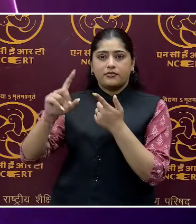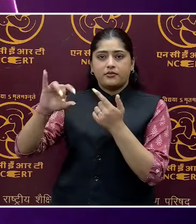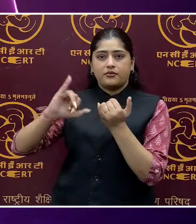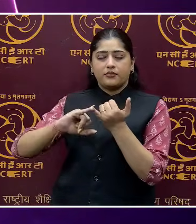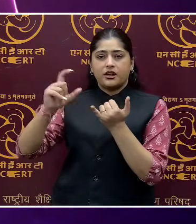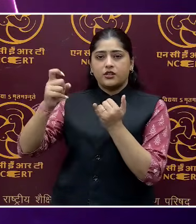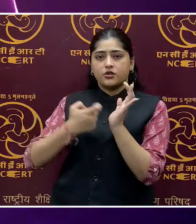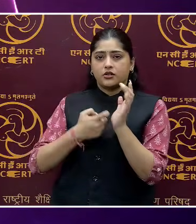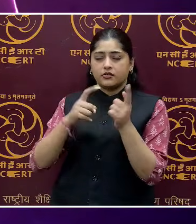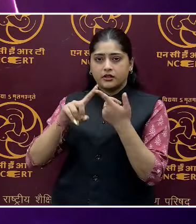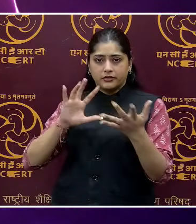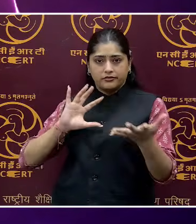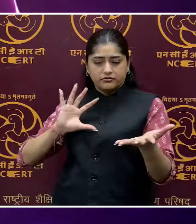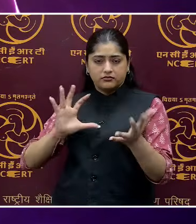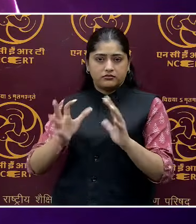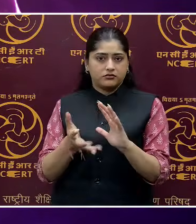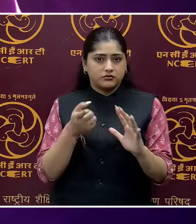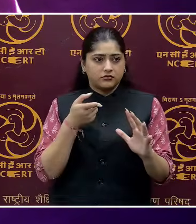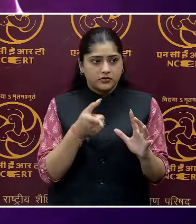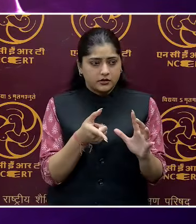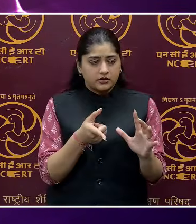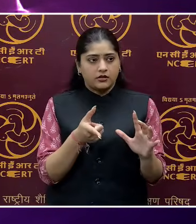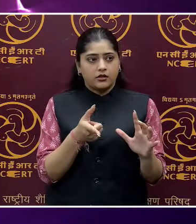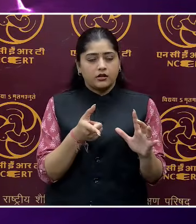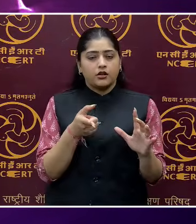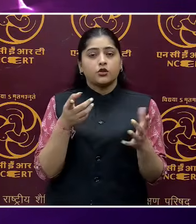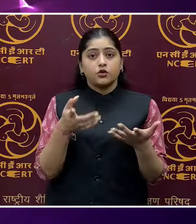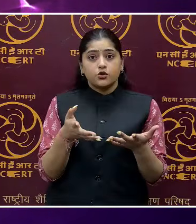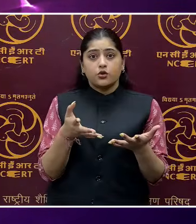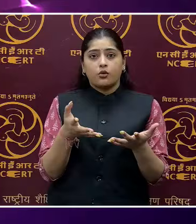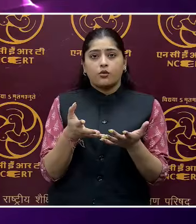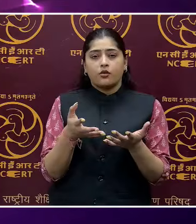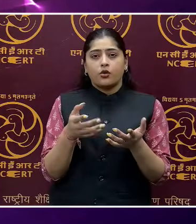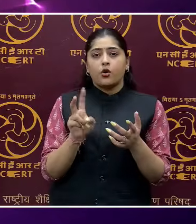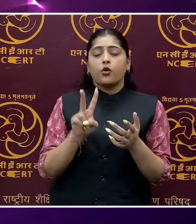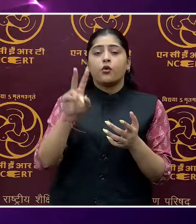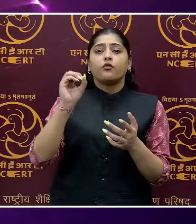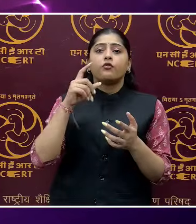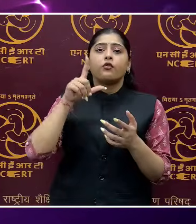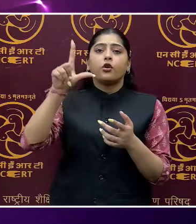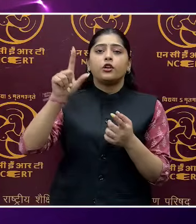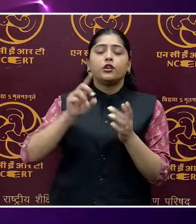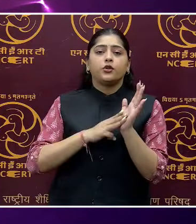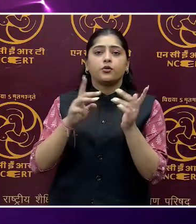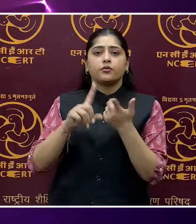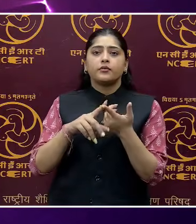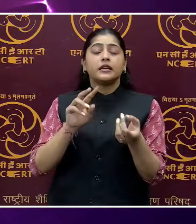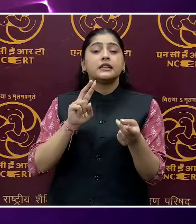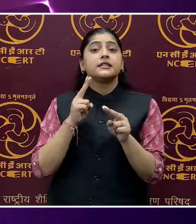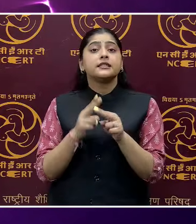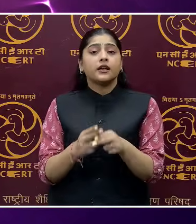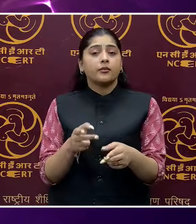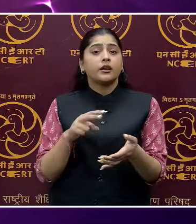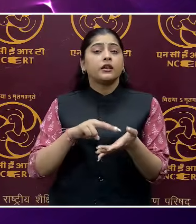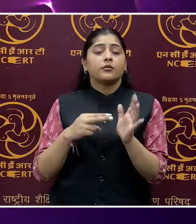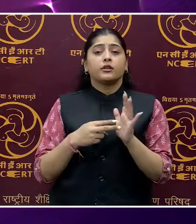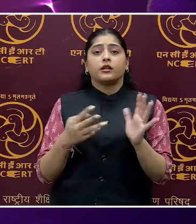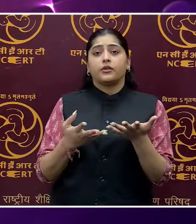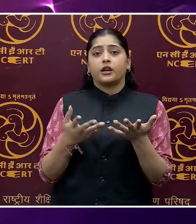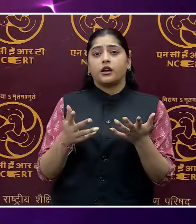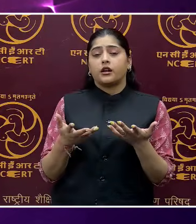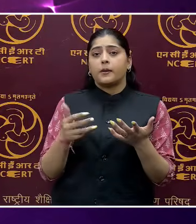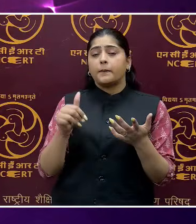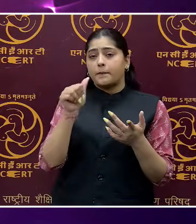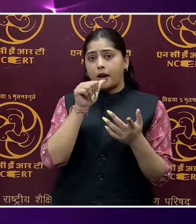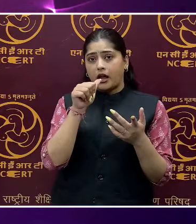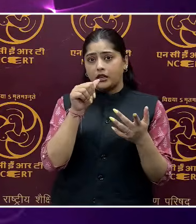and after being applied the pressure, the volume is again at the same level. So Okay. it shows that liquid did